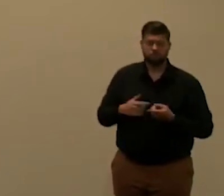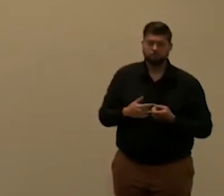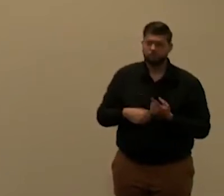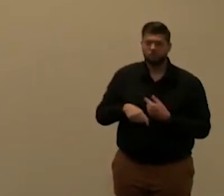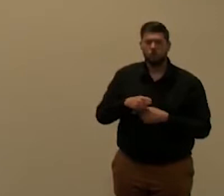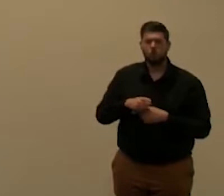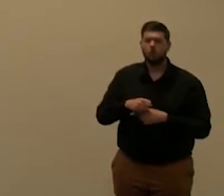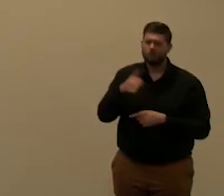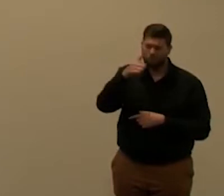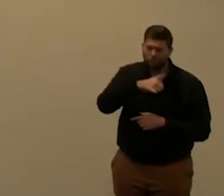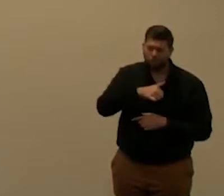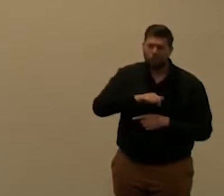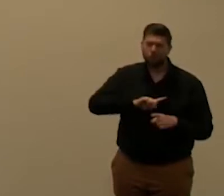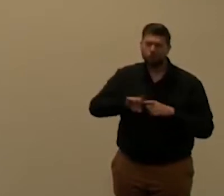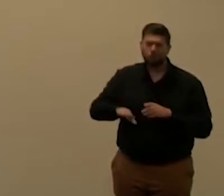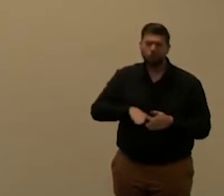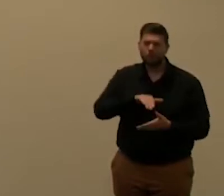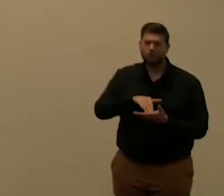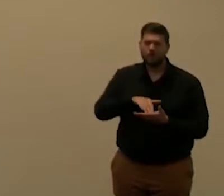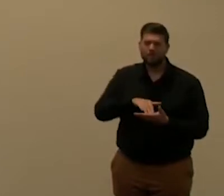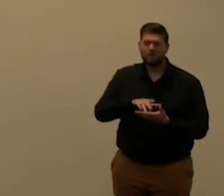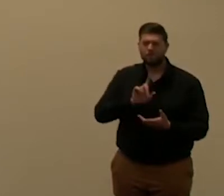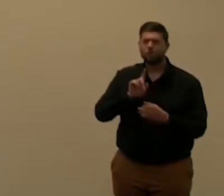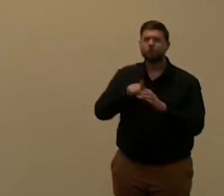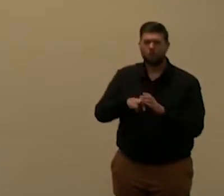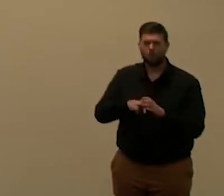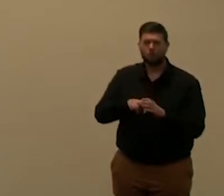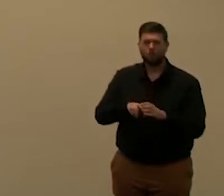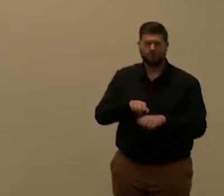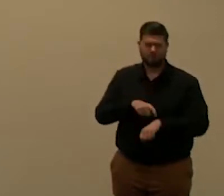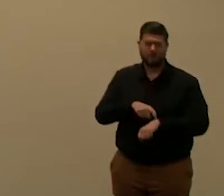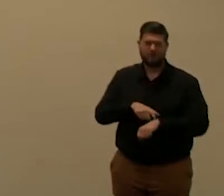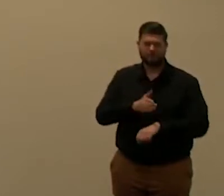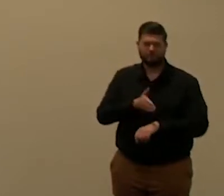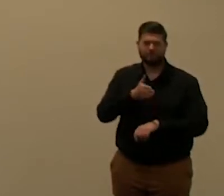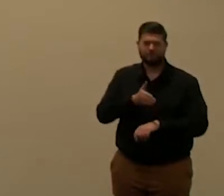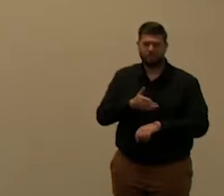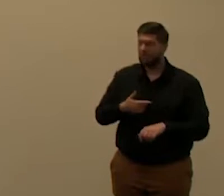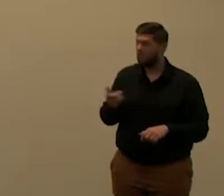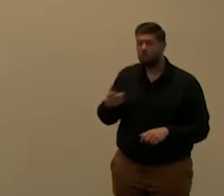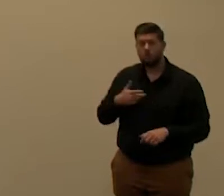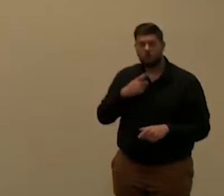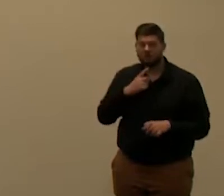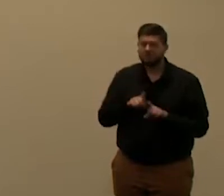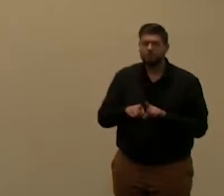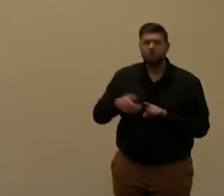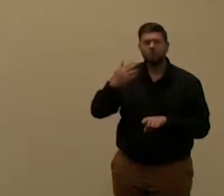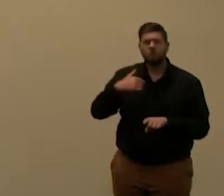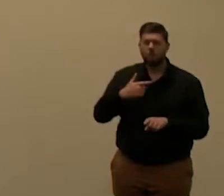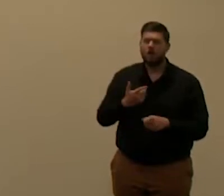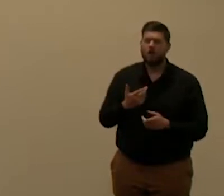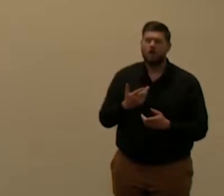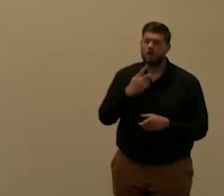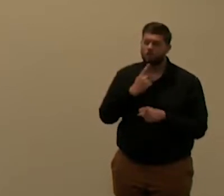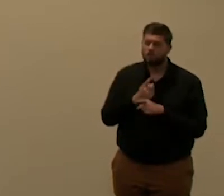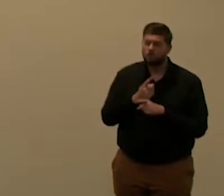time. So that also jumps back to the other tip that I gave you about ending meetings earlier so that you can